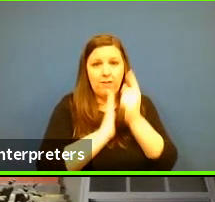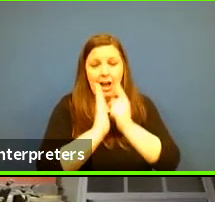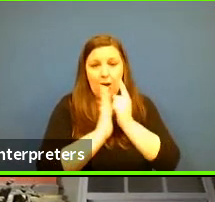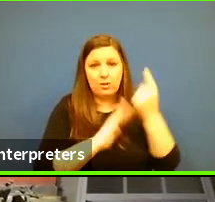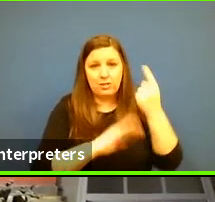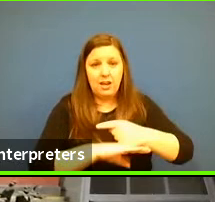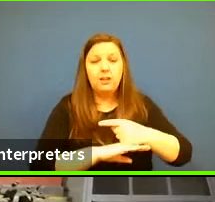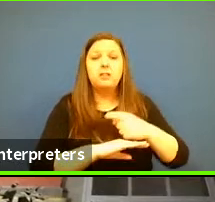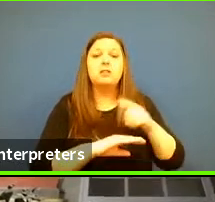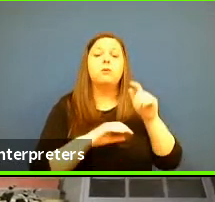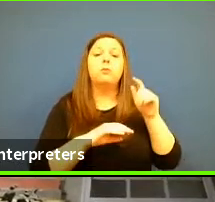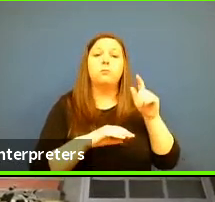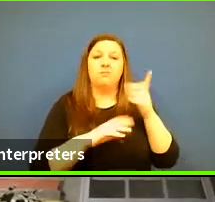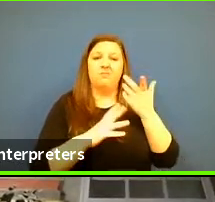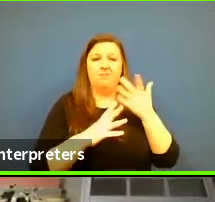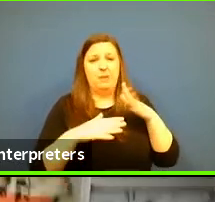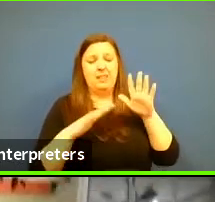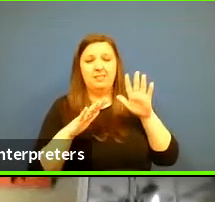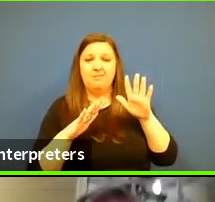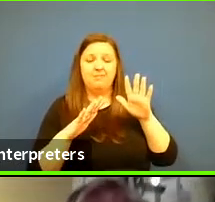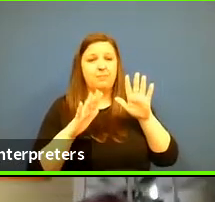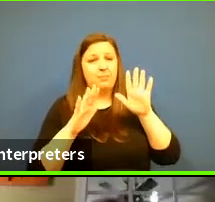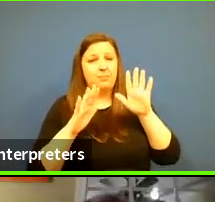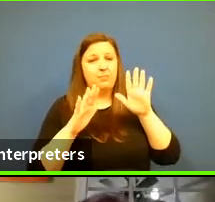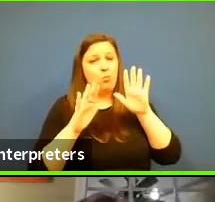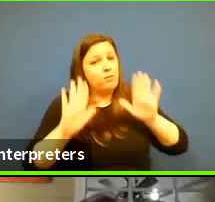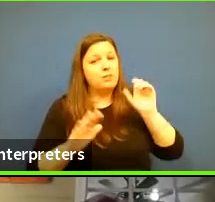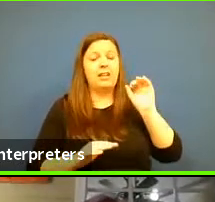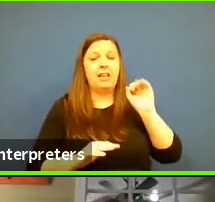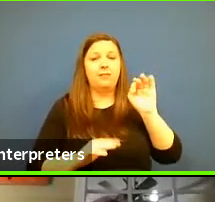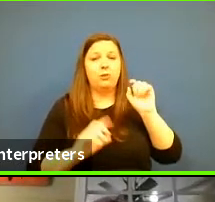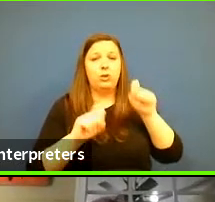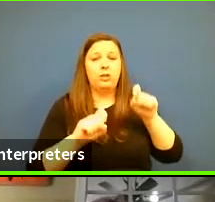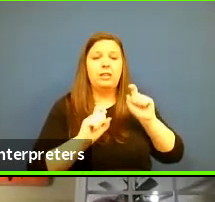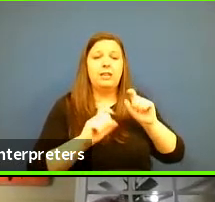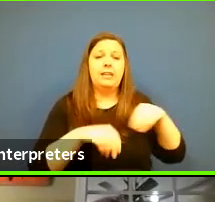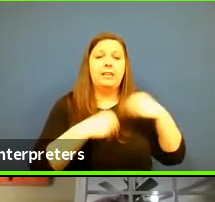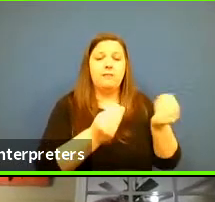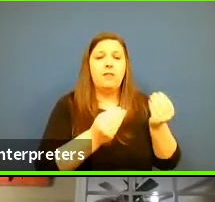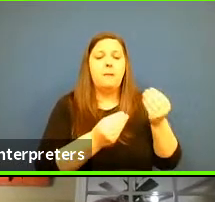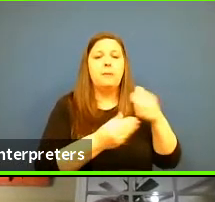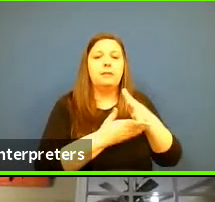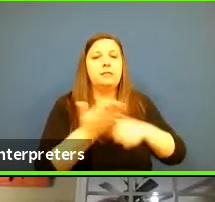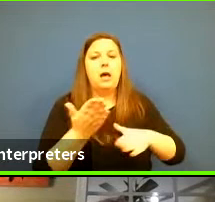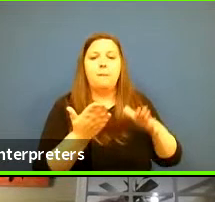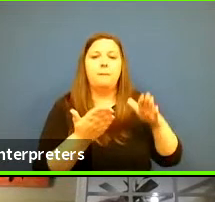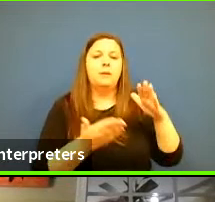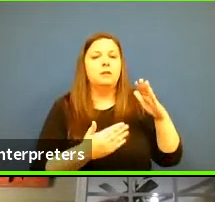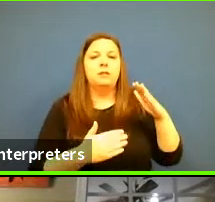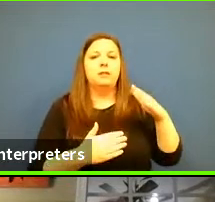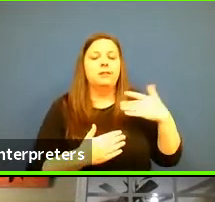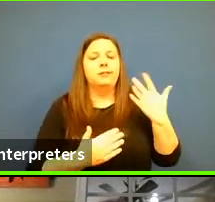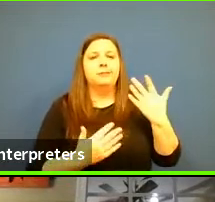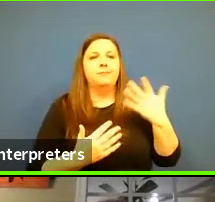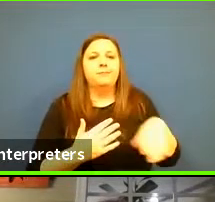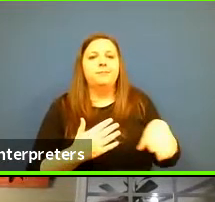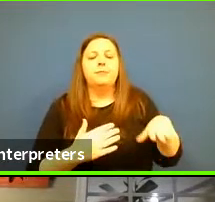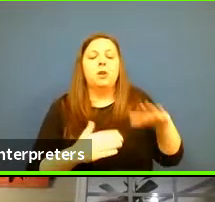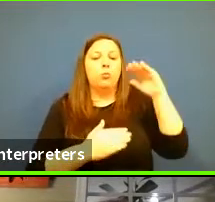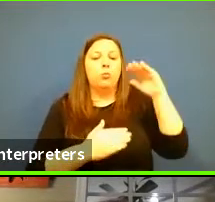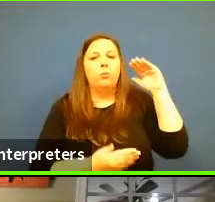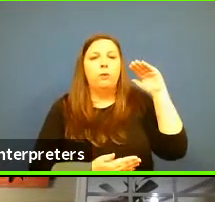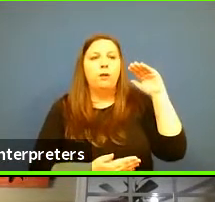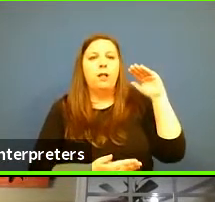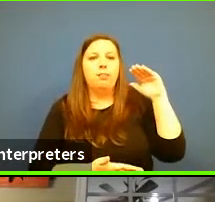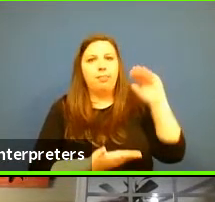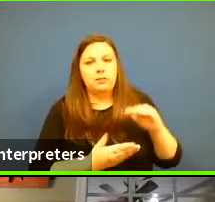some kind of relief, and they don't have to at least do the commute to get home. So I think it would be great to be in person for people that want to be there,